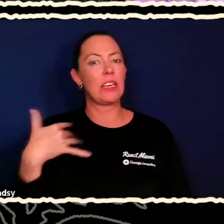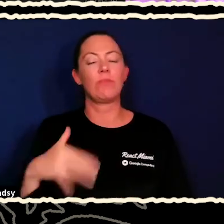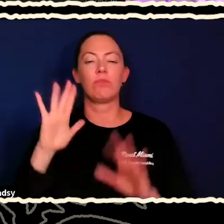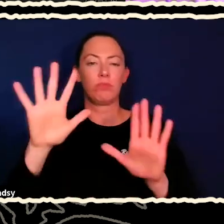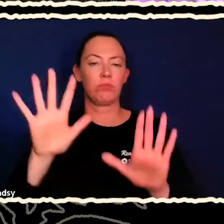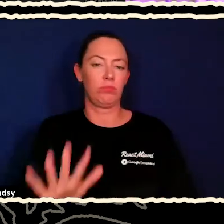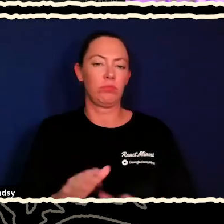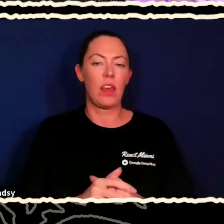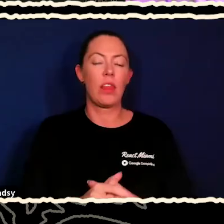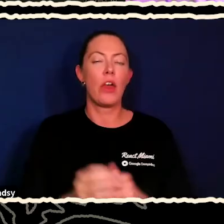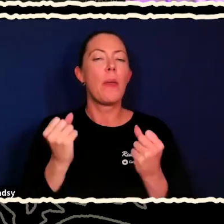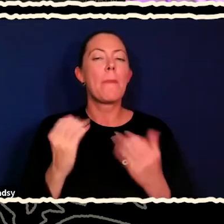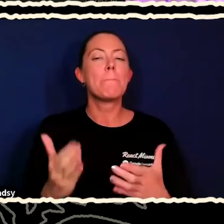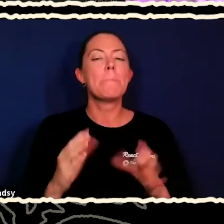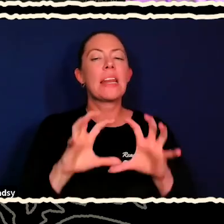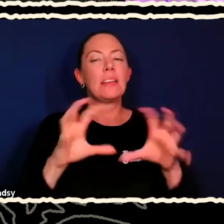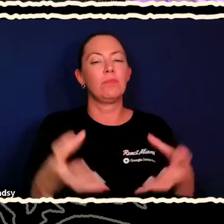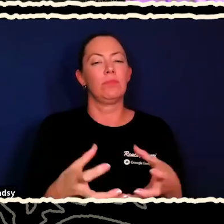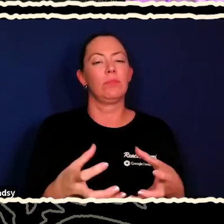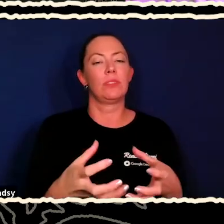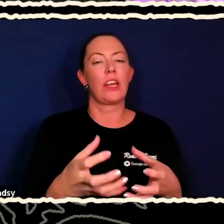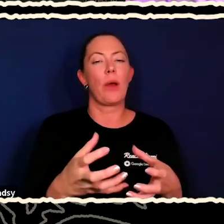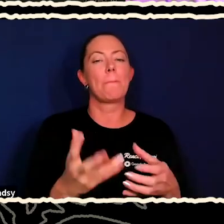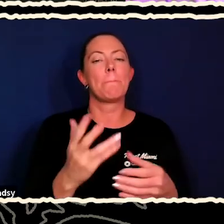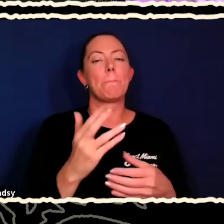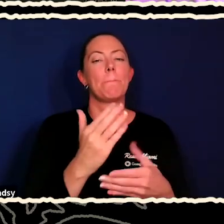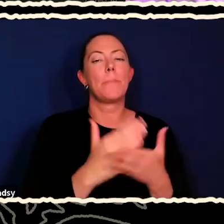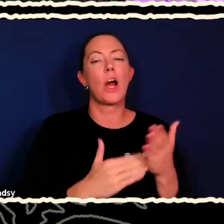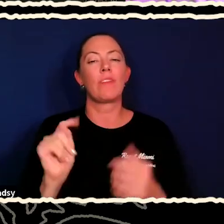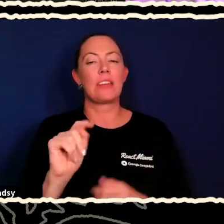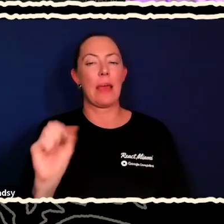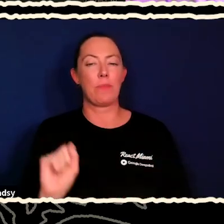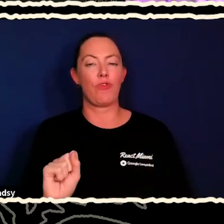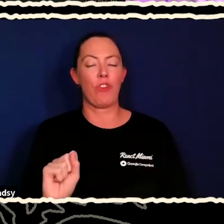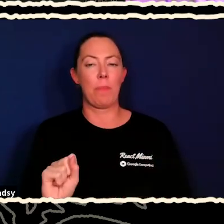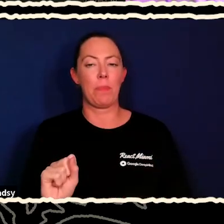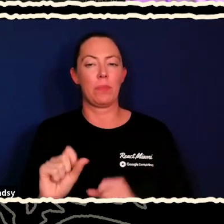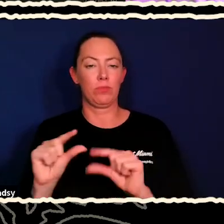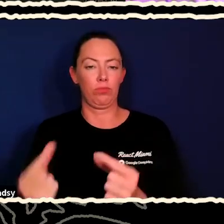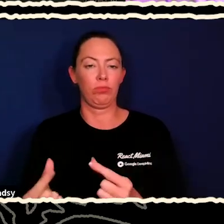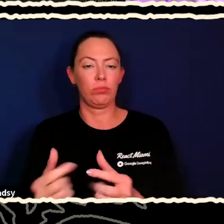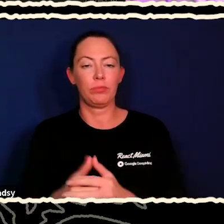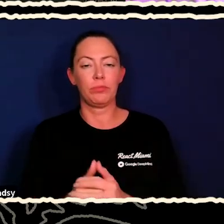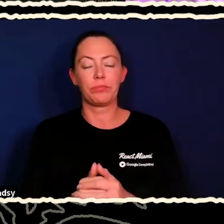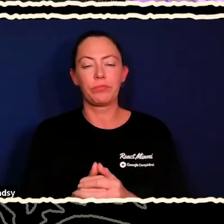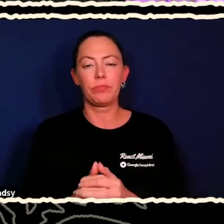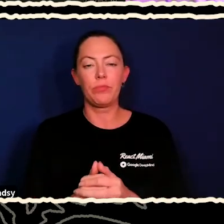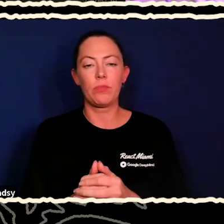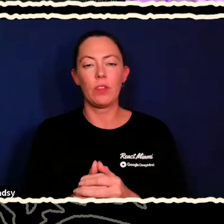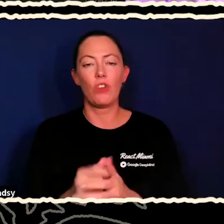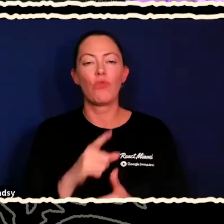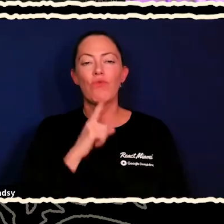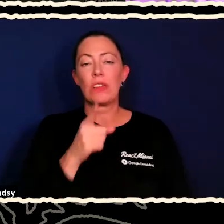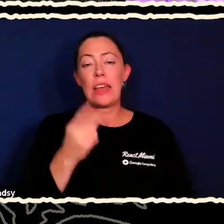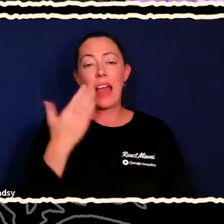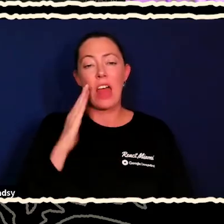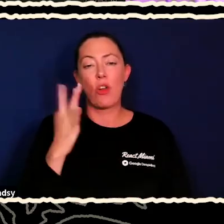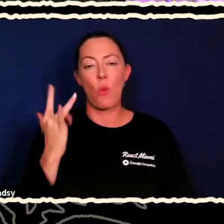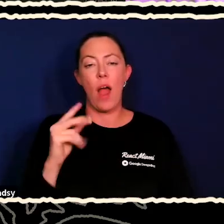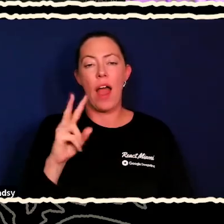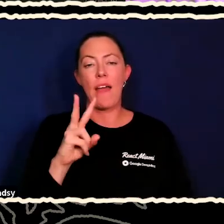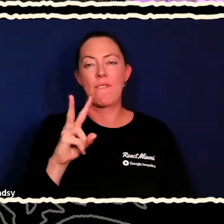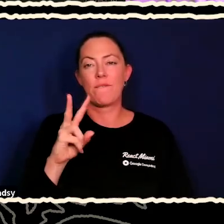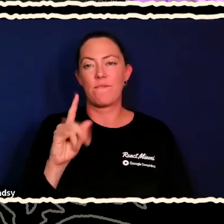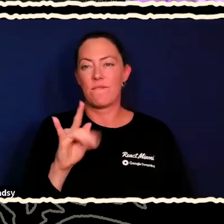that are part of the TypeScript bundle for some reason. I don't even know why Vite is here at all, because you wouldn't think that it would be part of the overall type check. It's a dev tool, right?